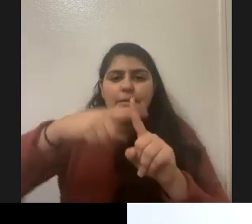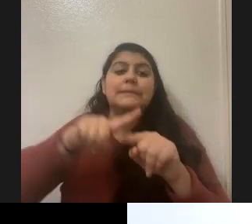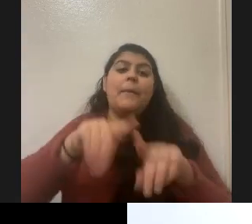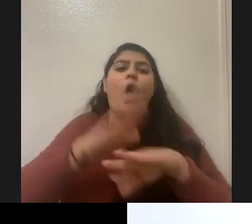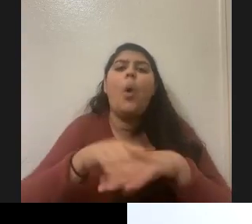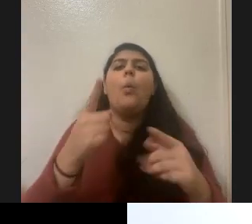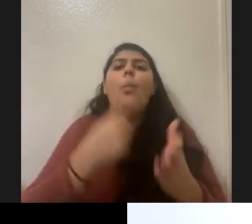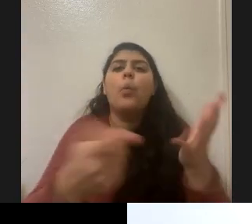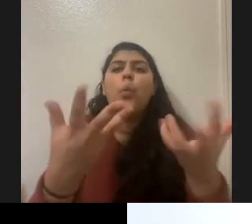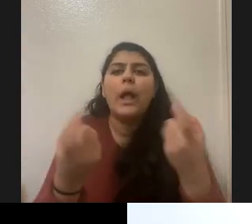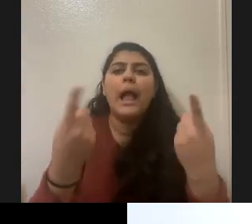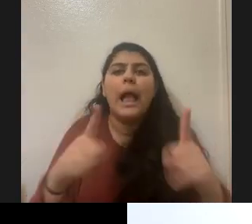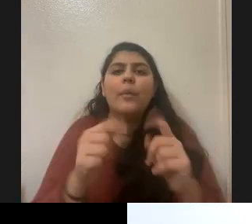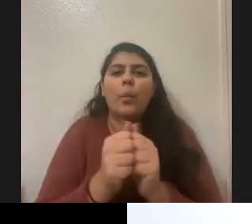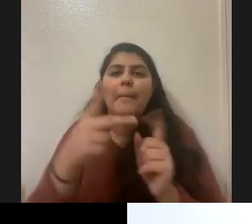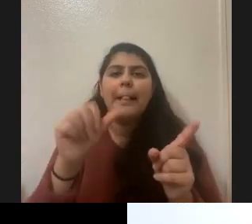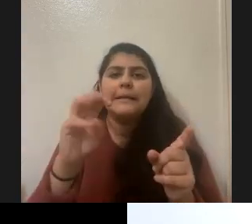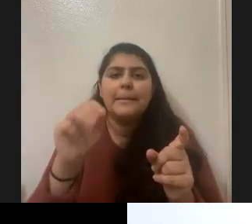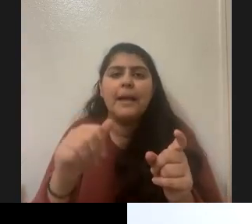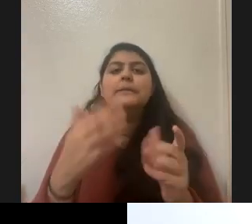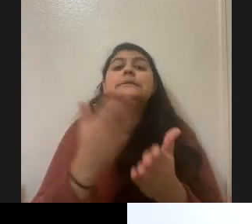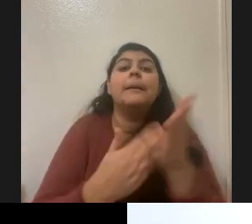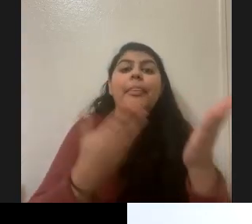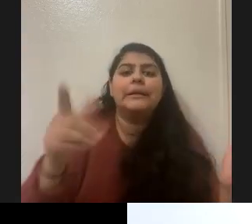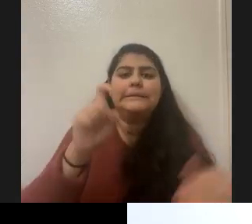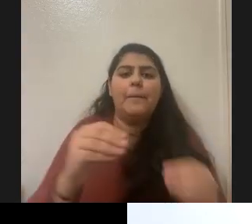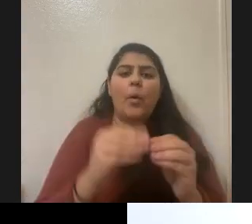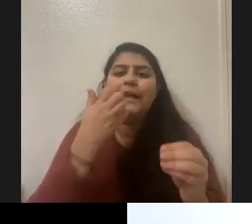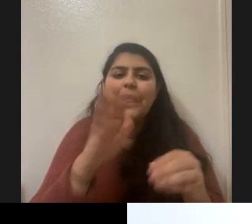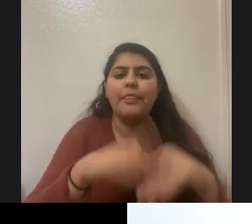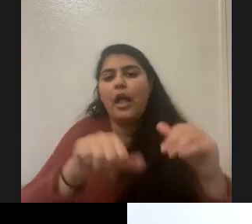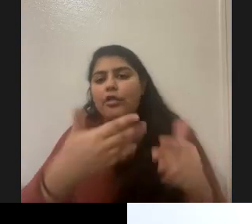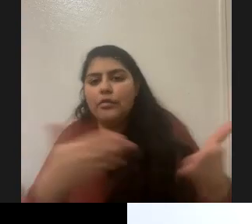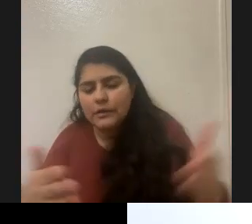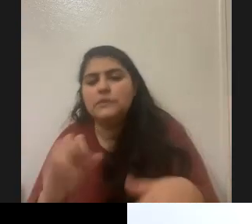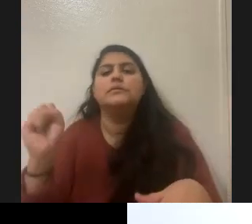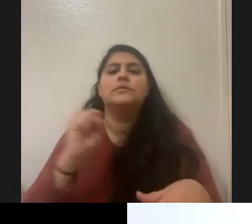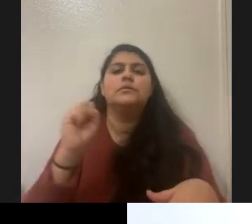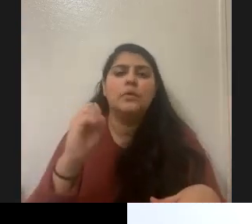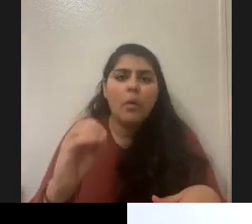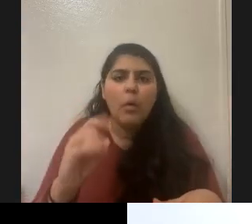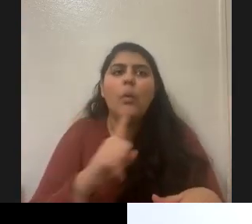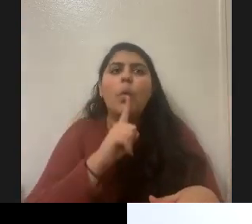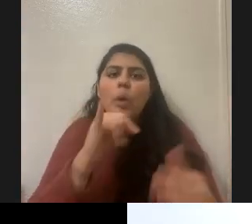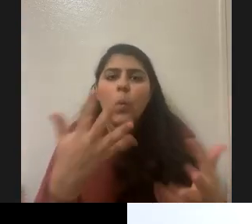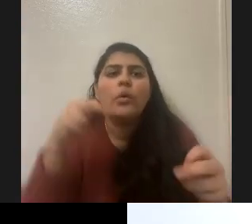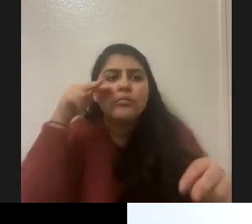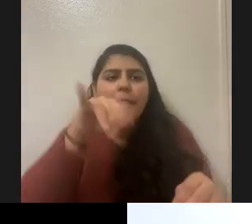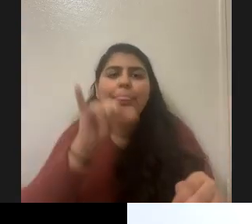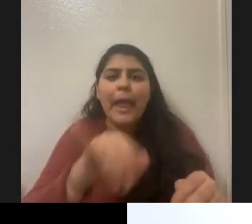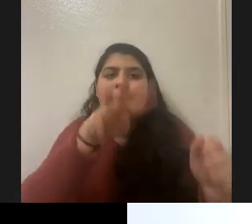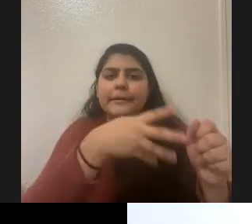more heat to turn into a plasma versus other things. So really you want to look at that diagram and know.